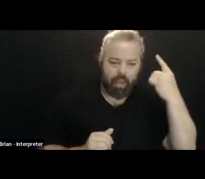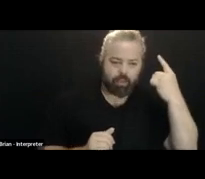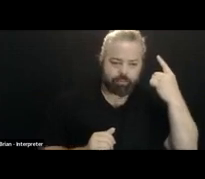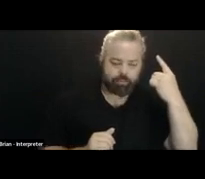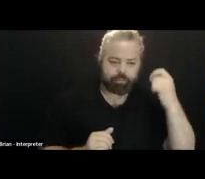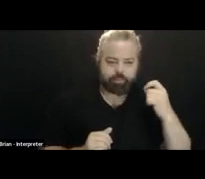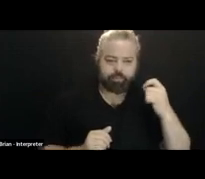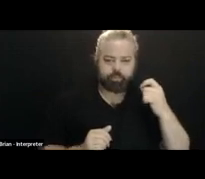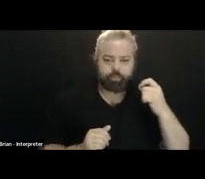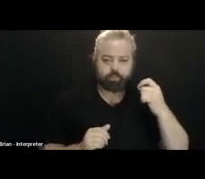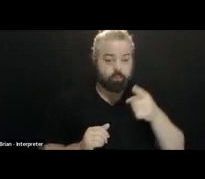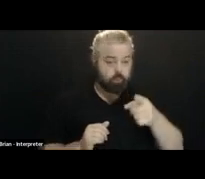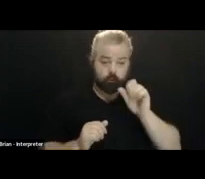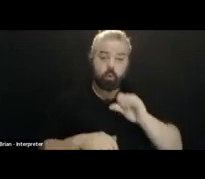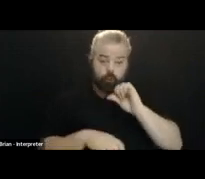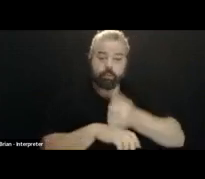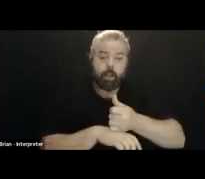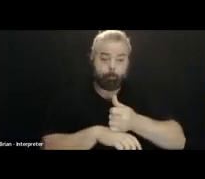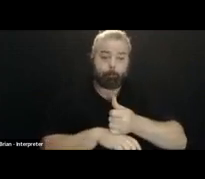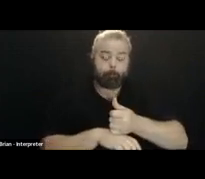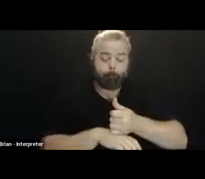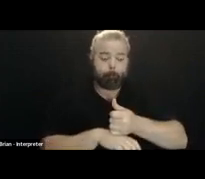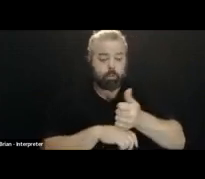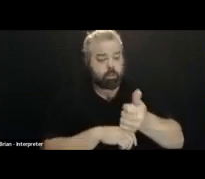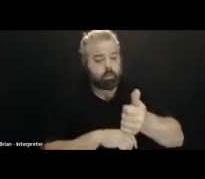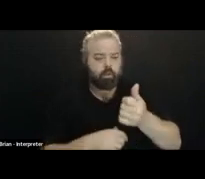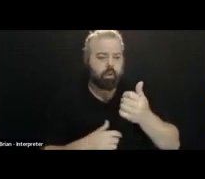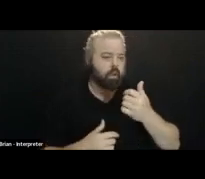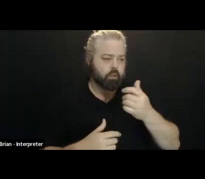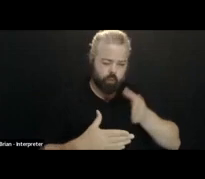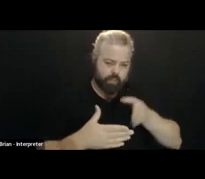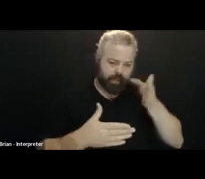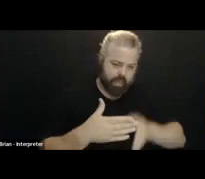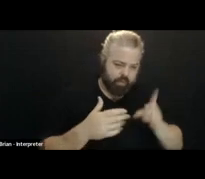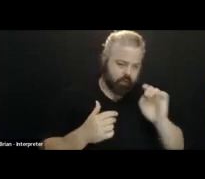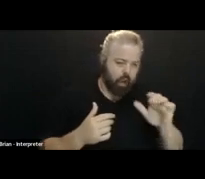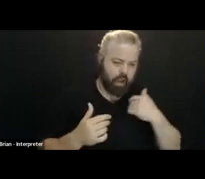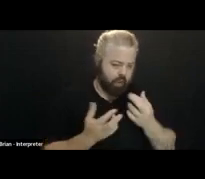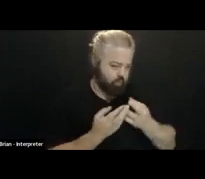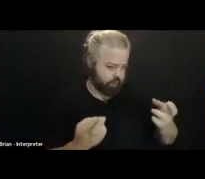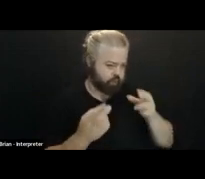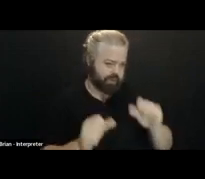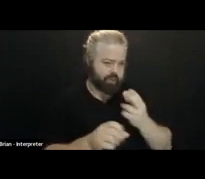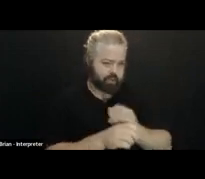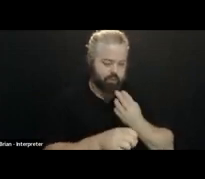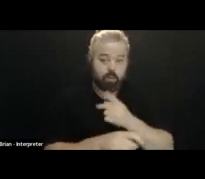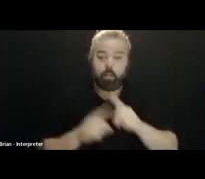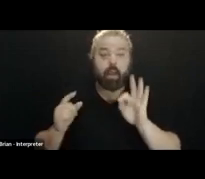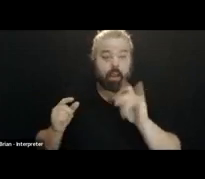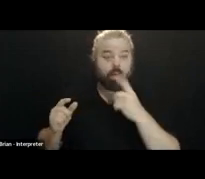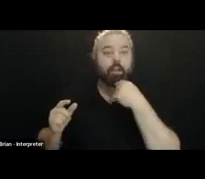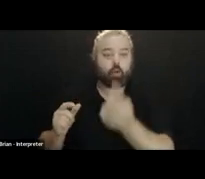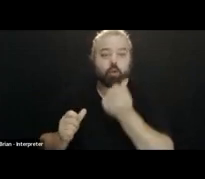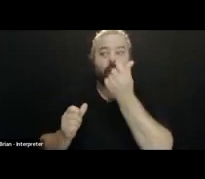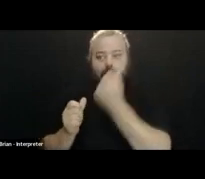So there's a way to set that up. And again, there are resources at the end of this document. But it would take a long time if I told you how to do every